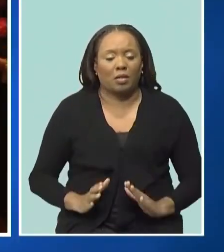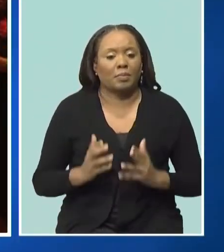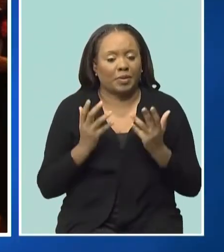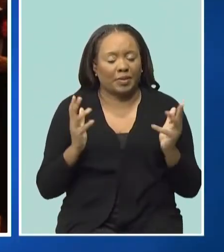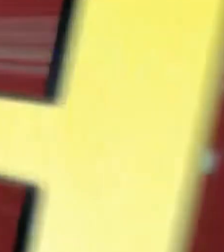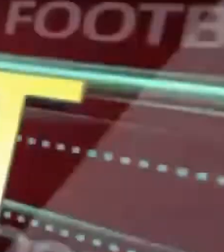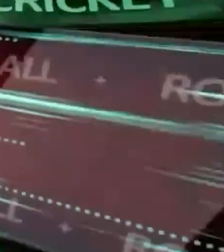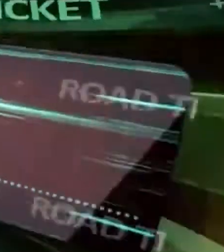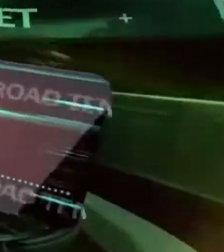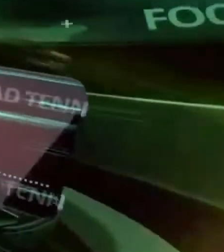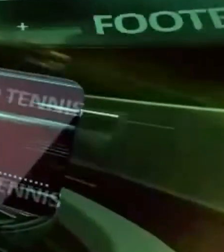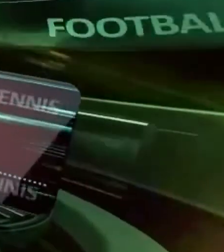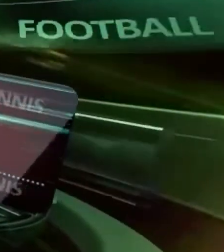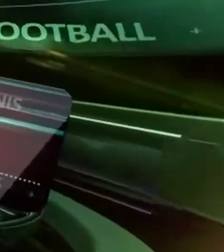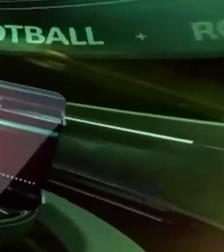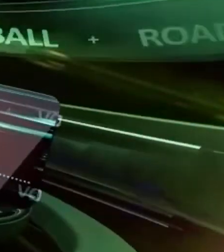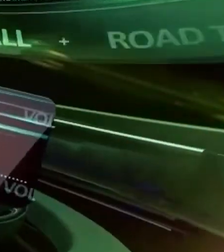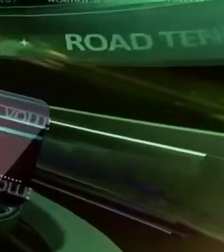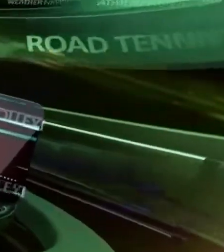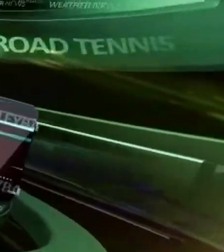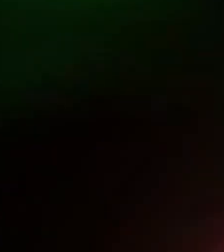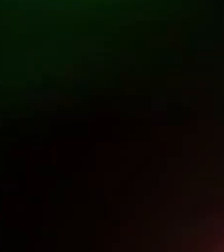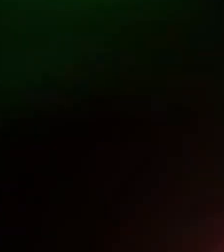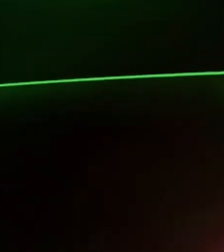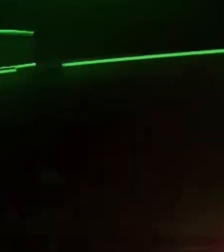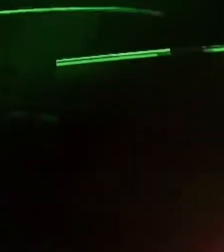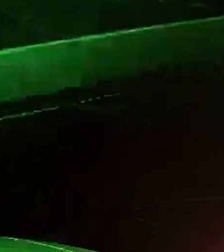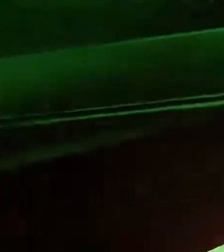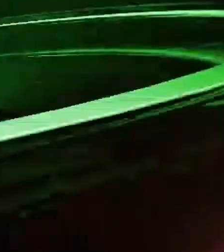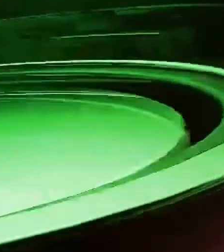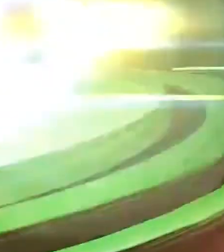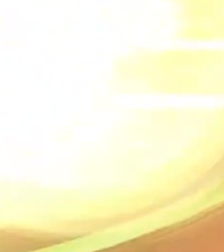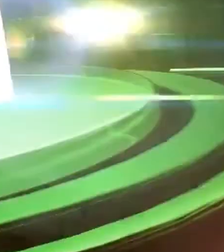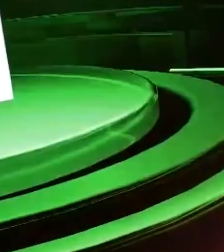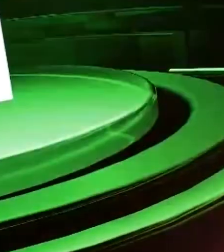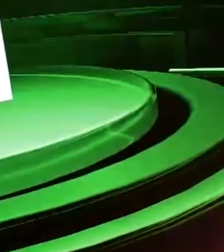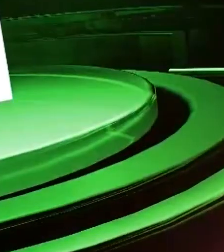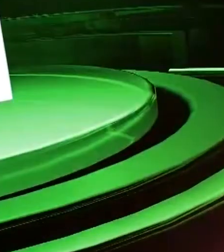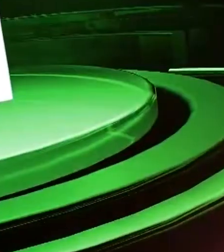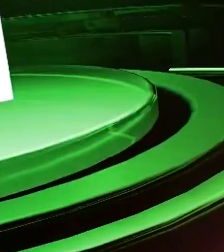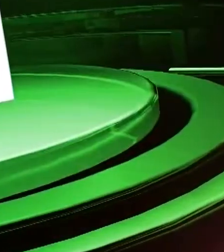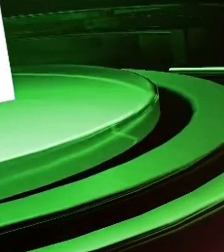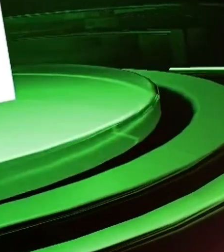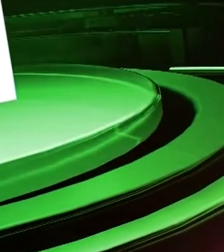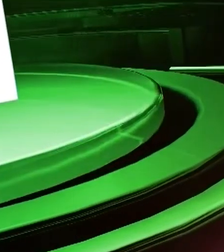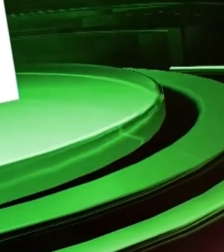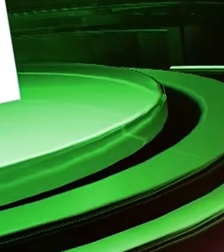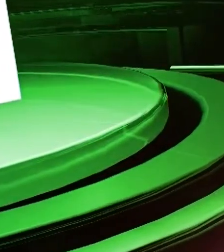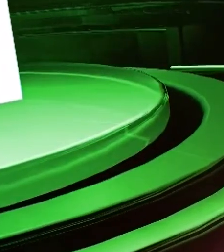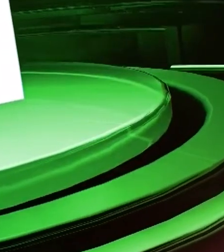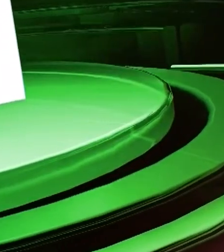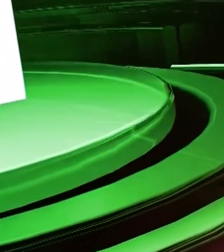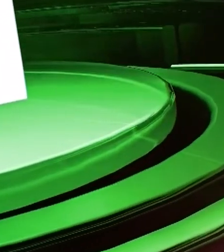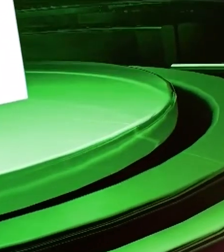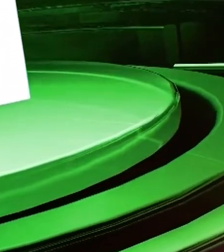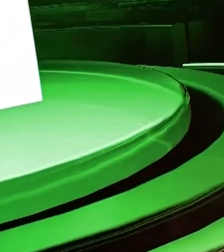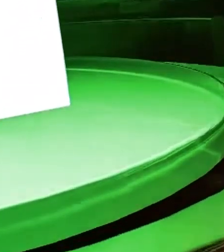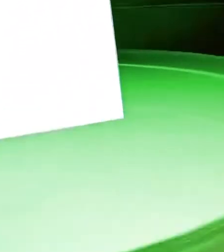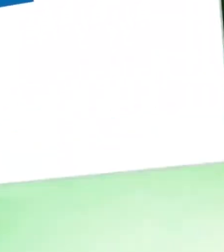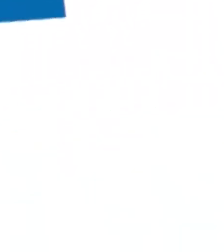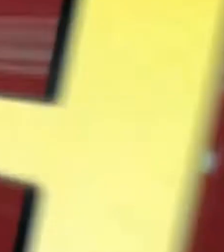CBC News. Sports Night, brought to you with the compliments of Great Health Works, agent for Omega